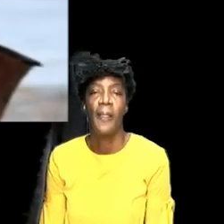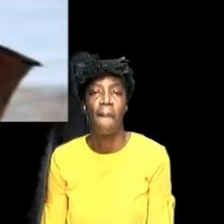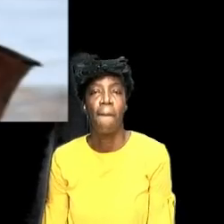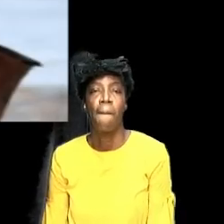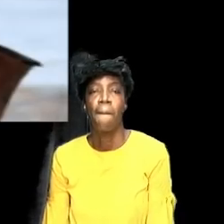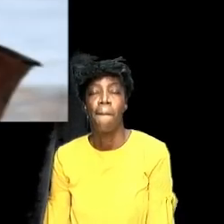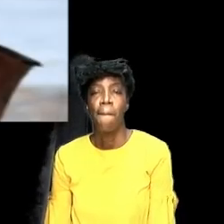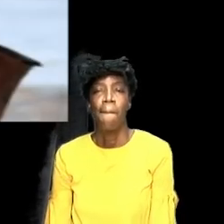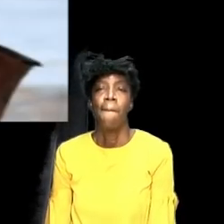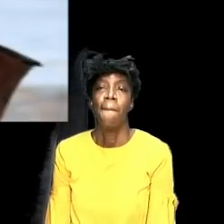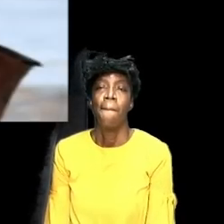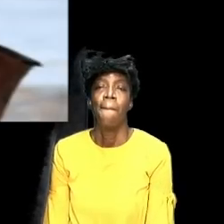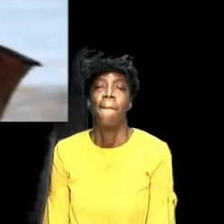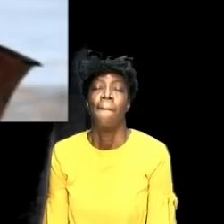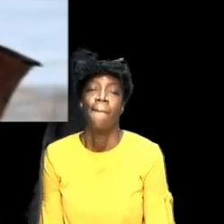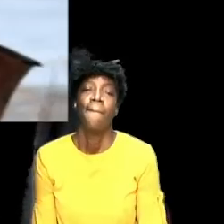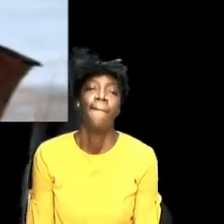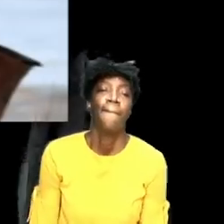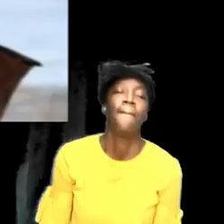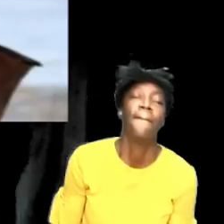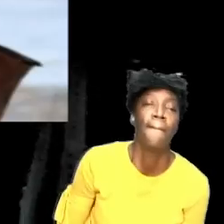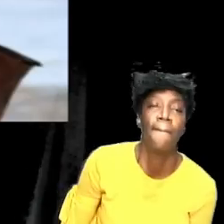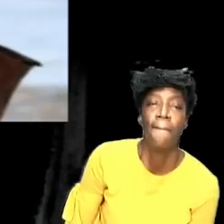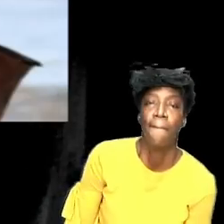truth. Now,